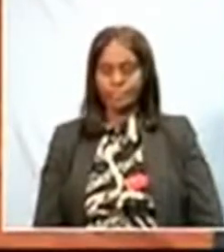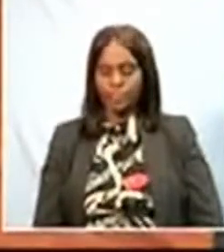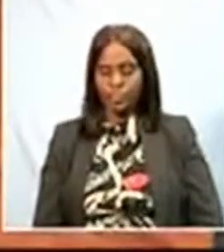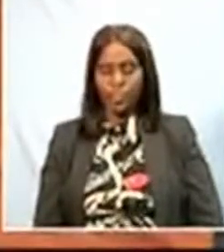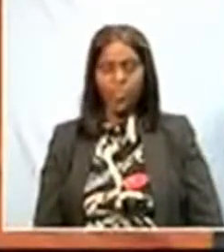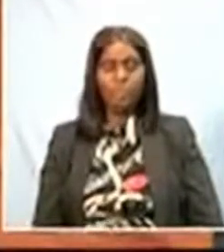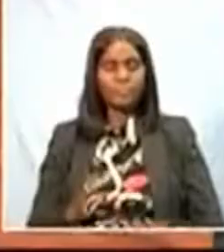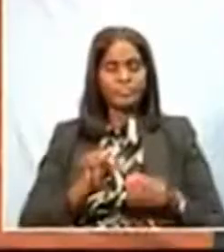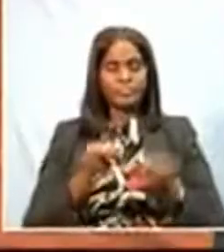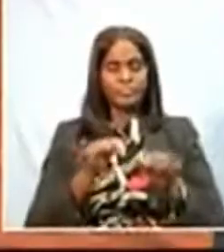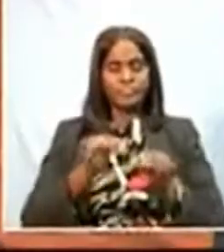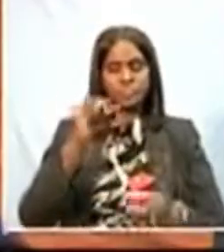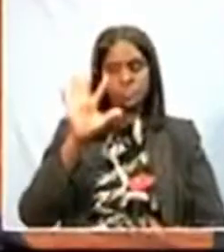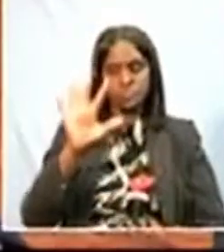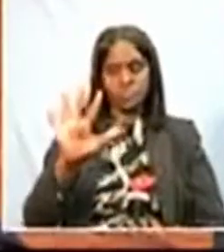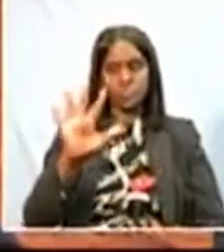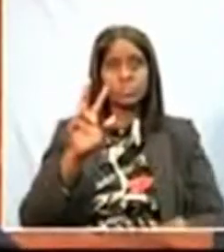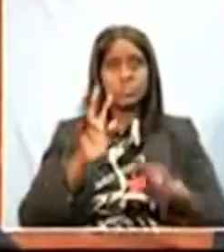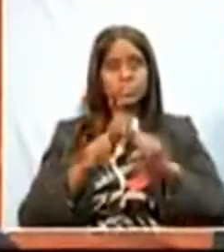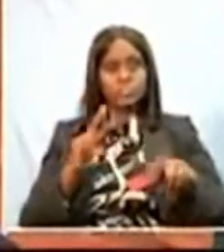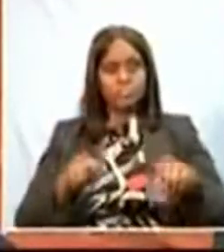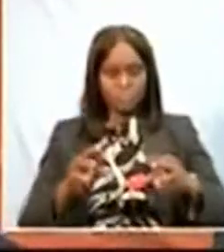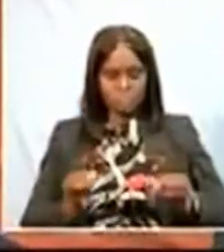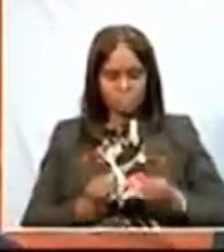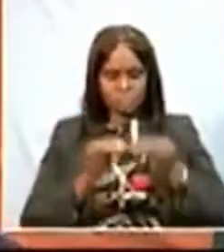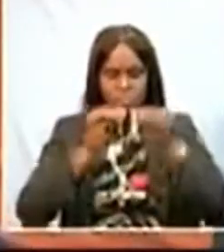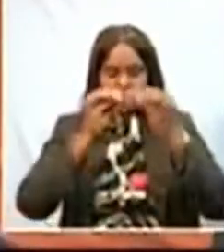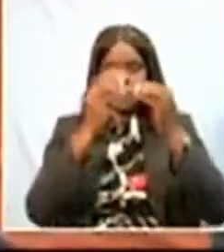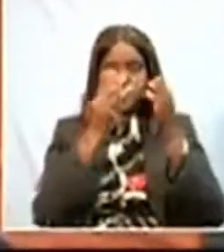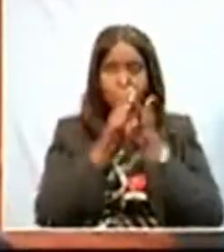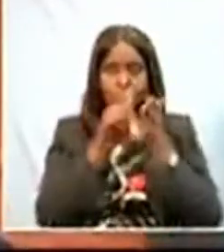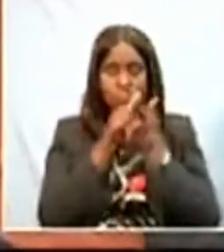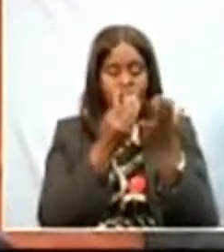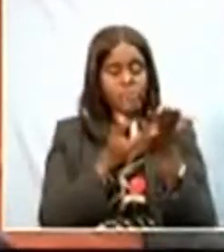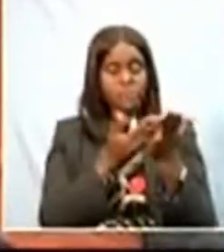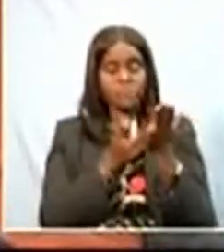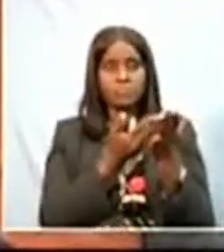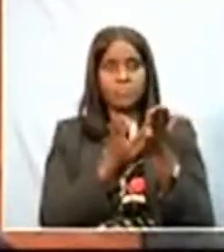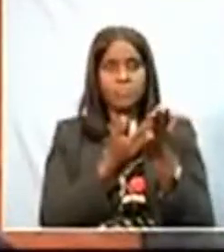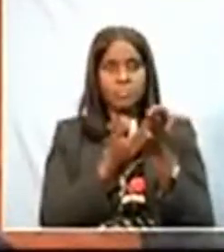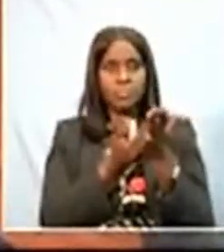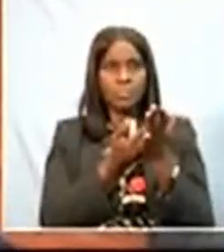Query number 5, Chair, total unspent funds.